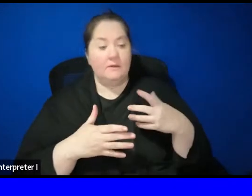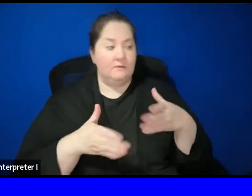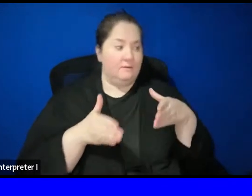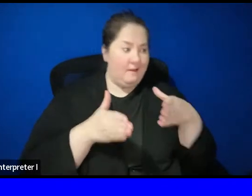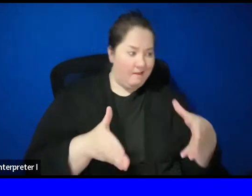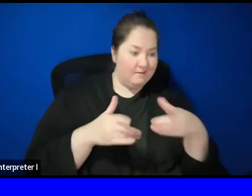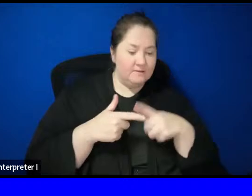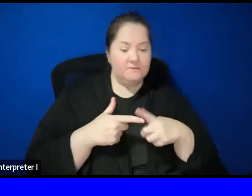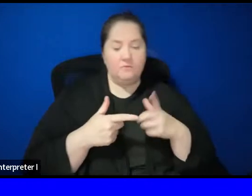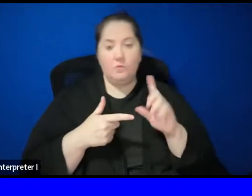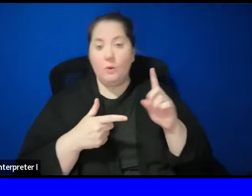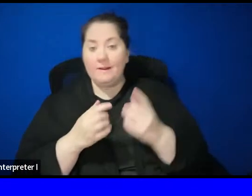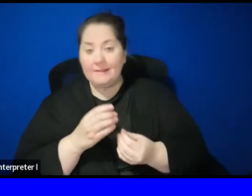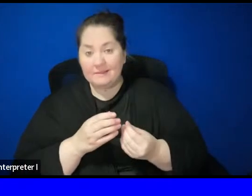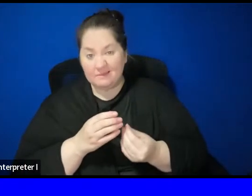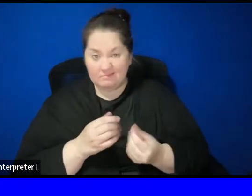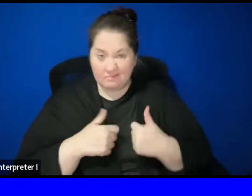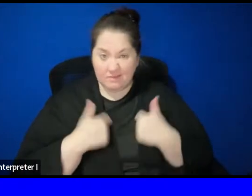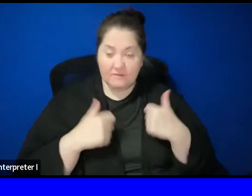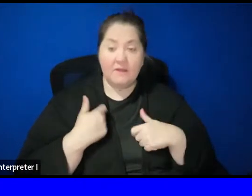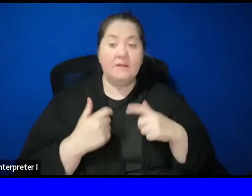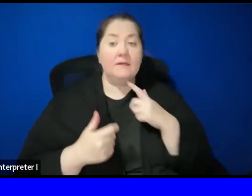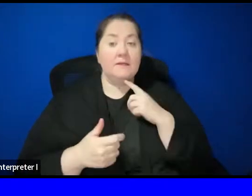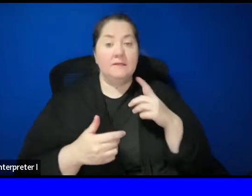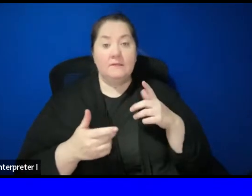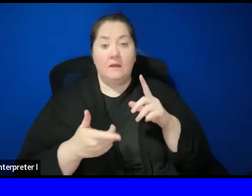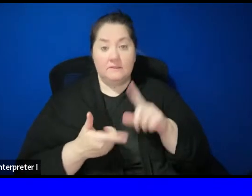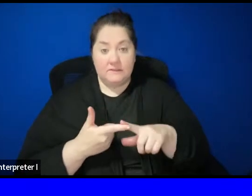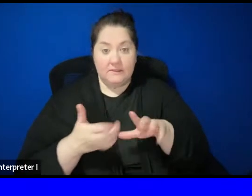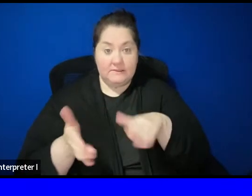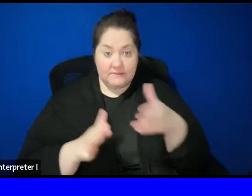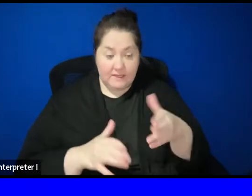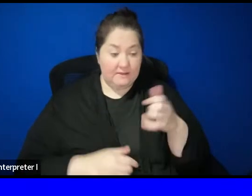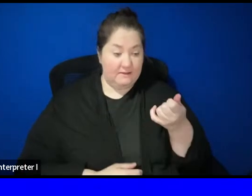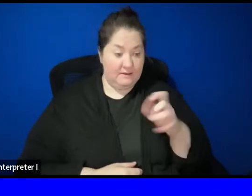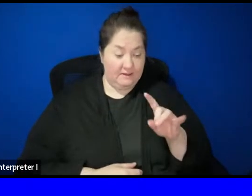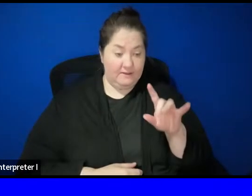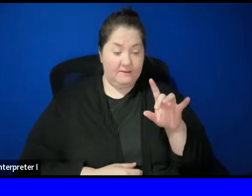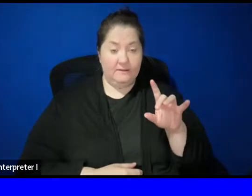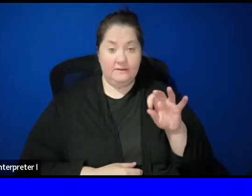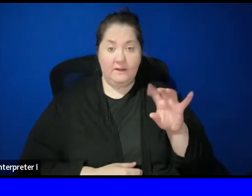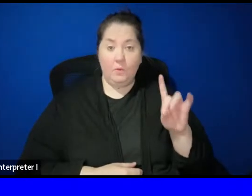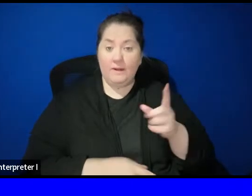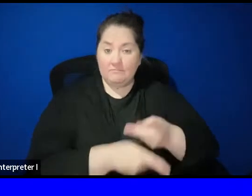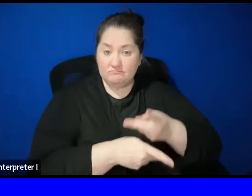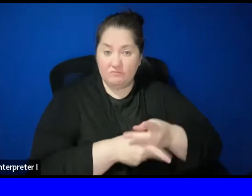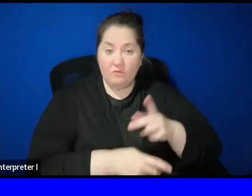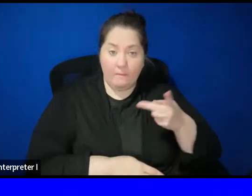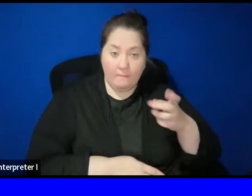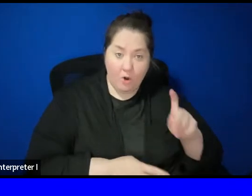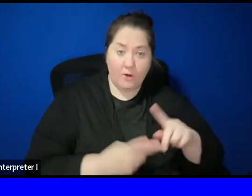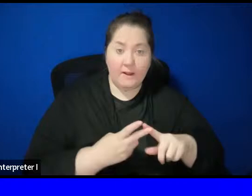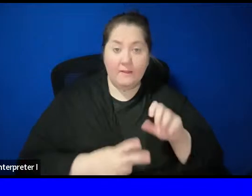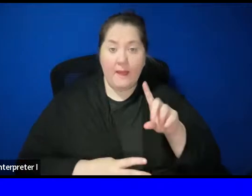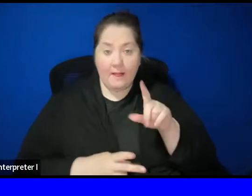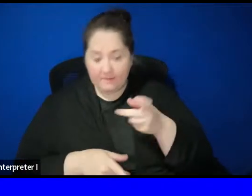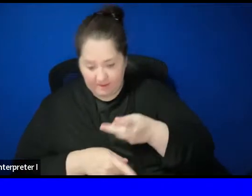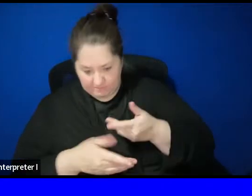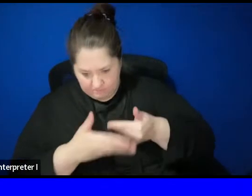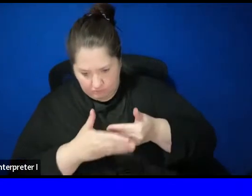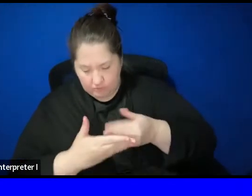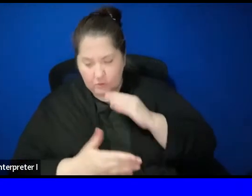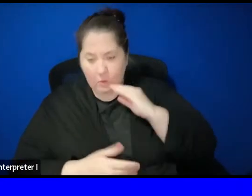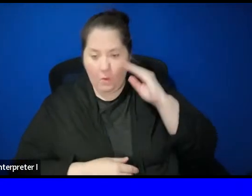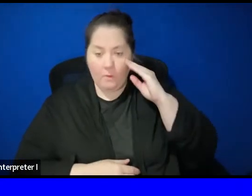and until his death in April 1981, he cared for the park and alley that were adjacent to his house. In 1981, the council adopted